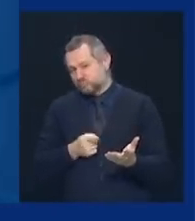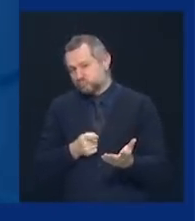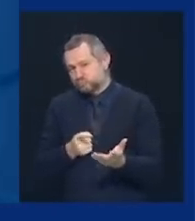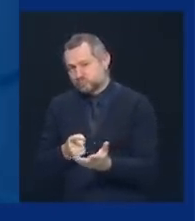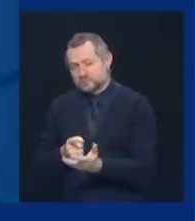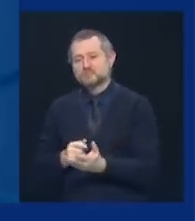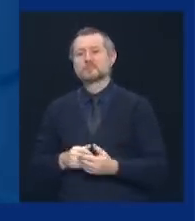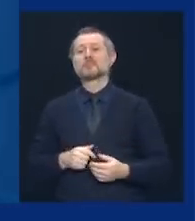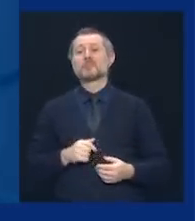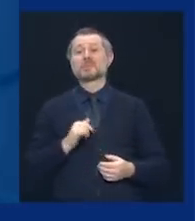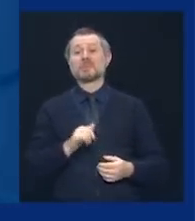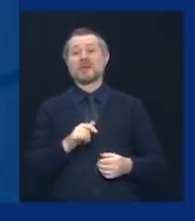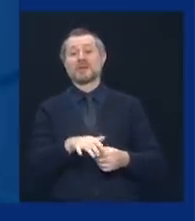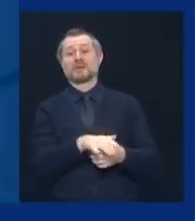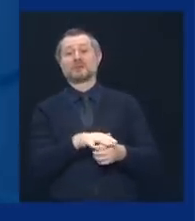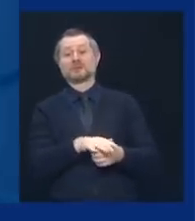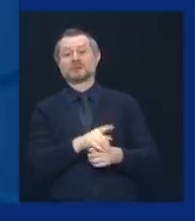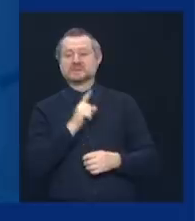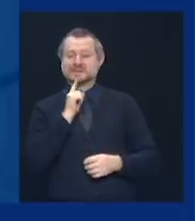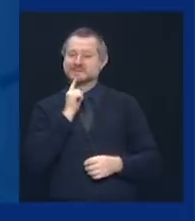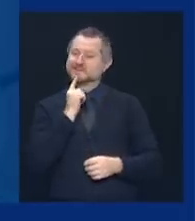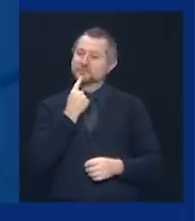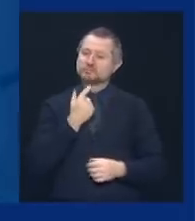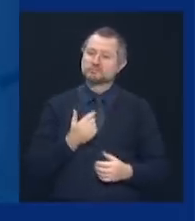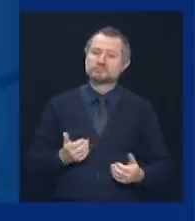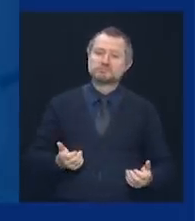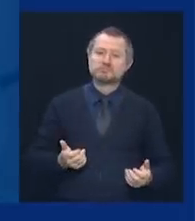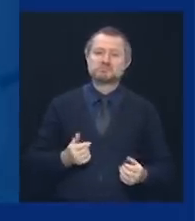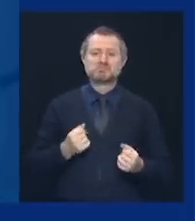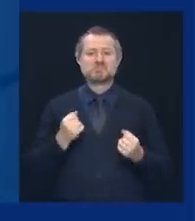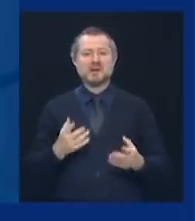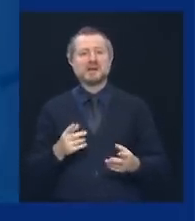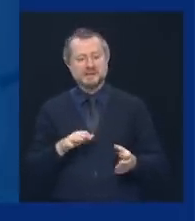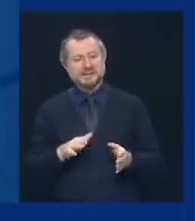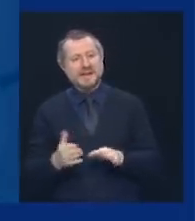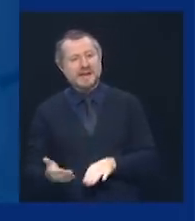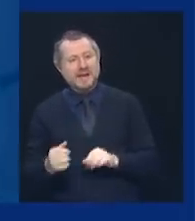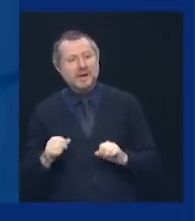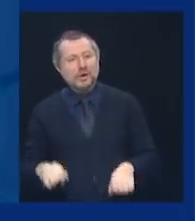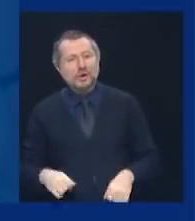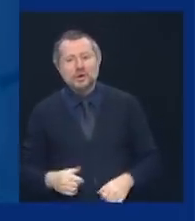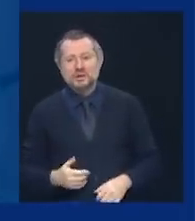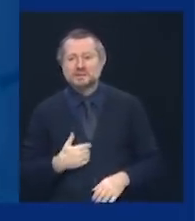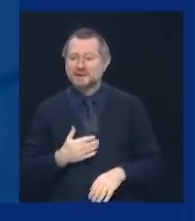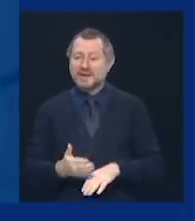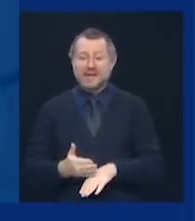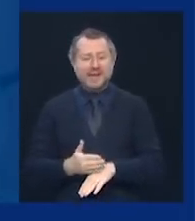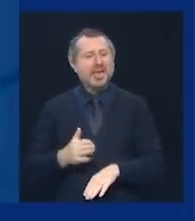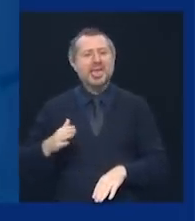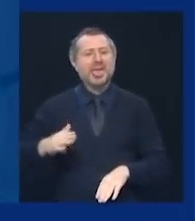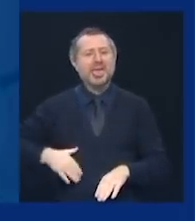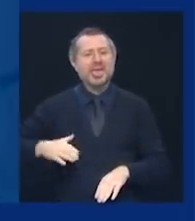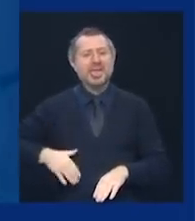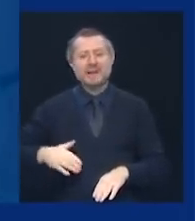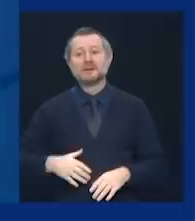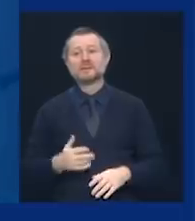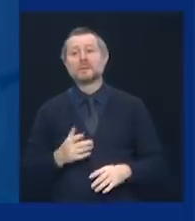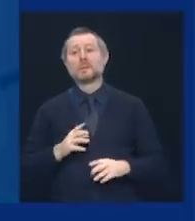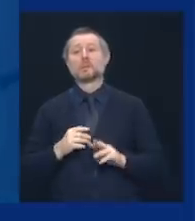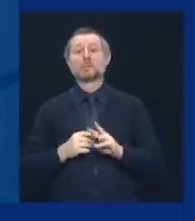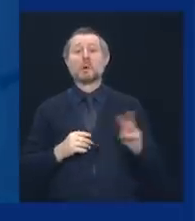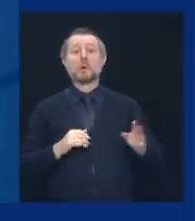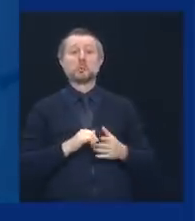serious and deadly situation, and it's not getting better. Western New York, we've made